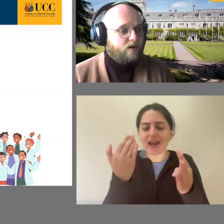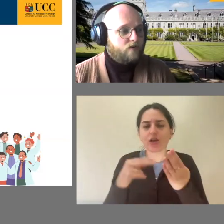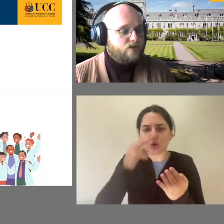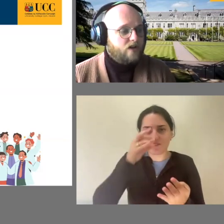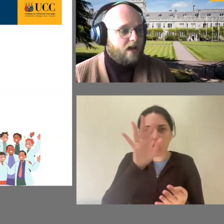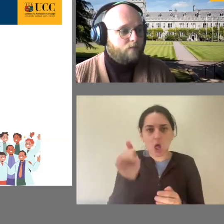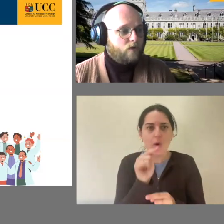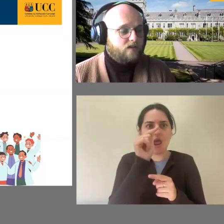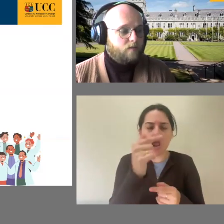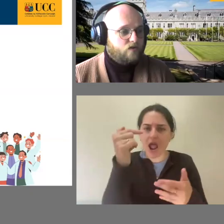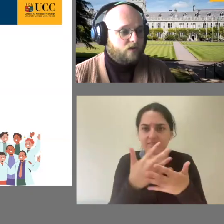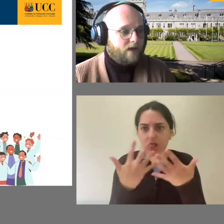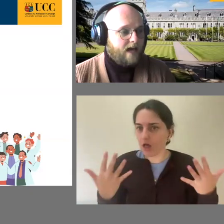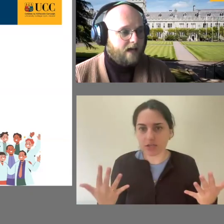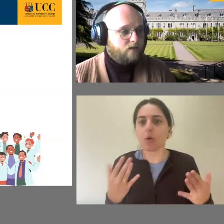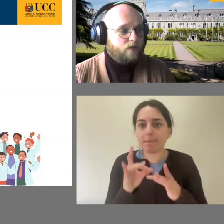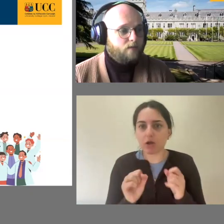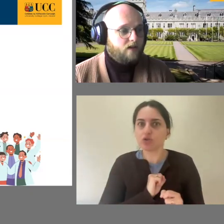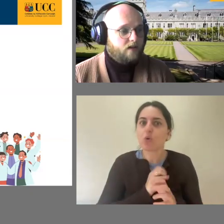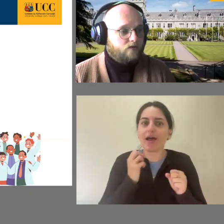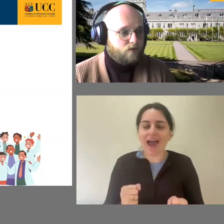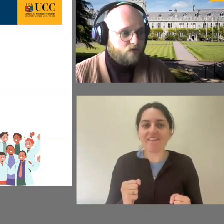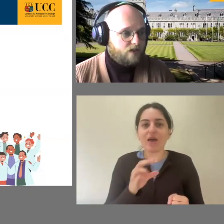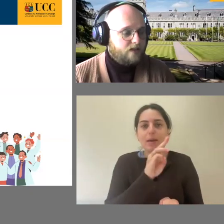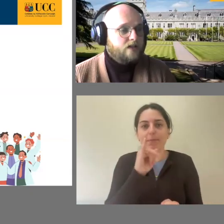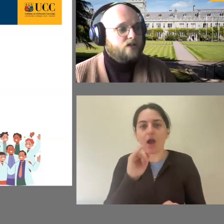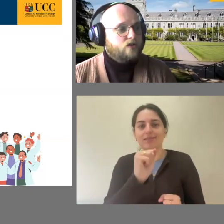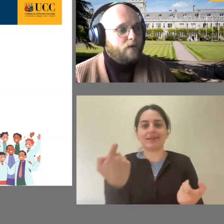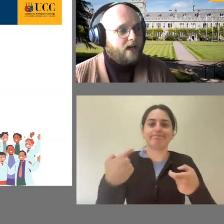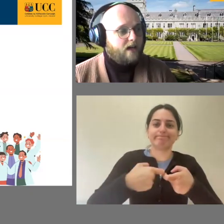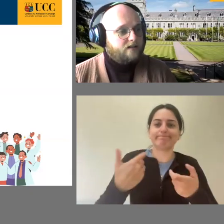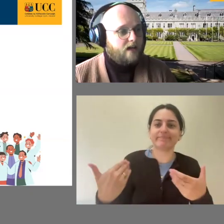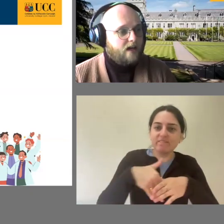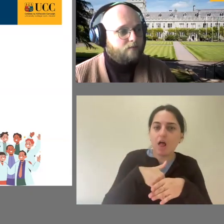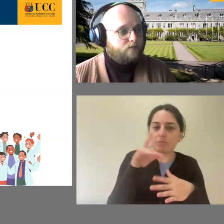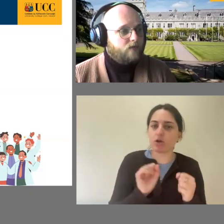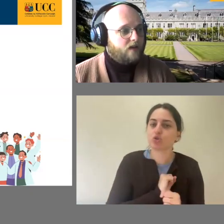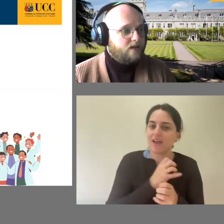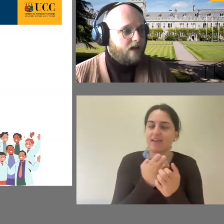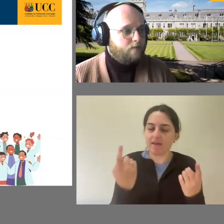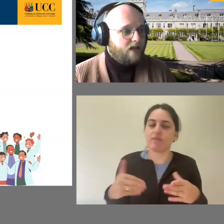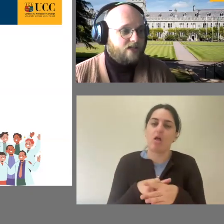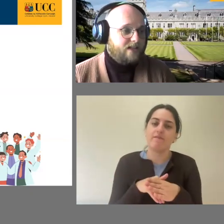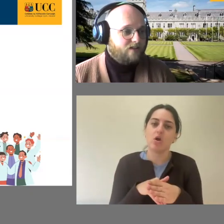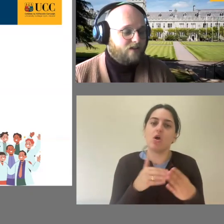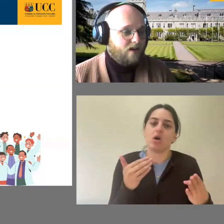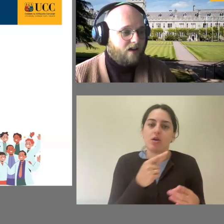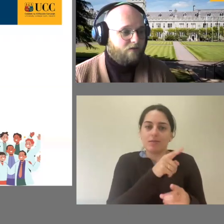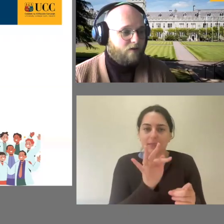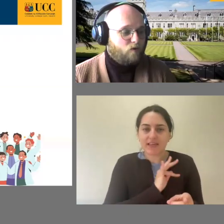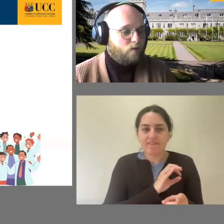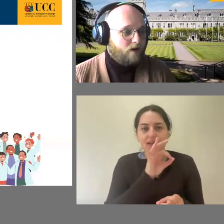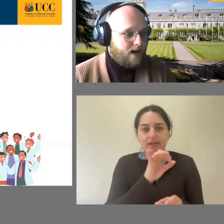Galway, and we very much wanted to make sure that we had PPI contribution. So we had Nem and